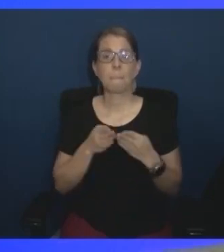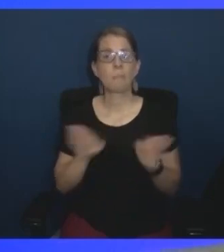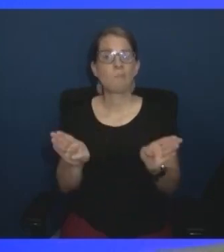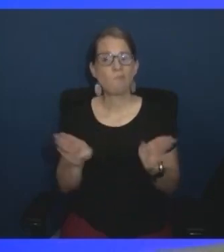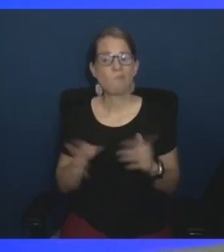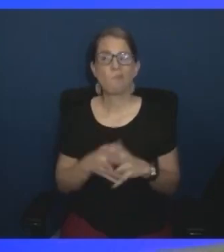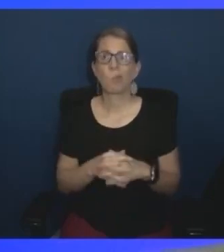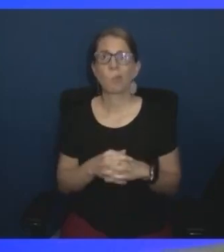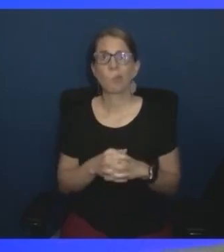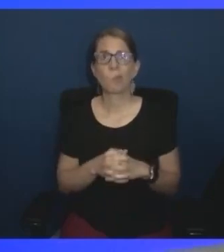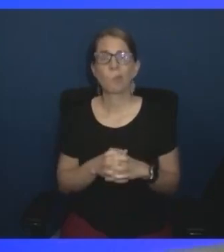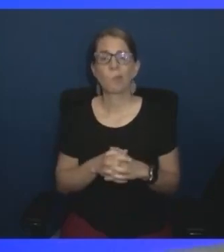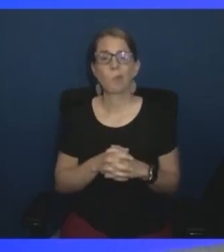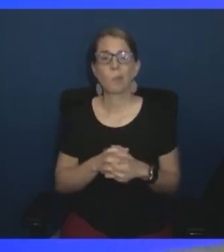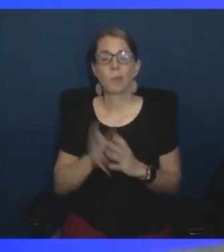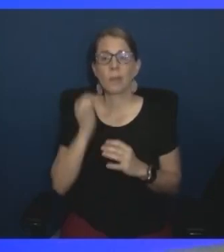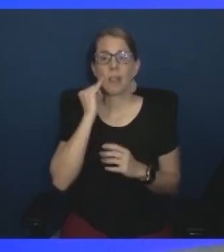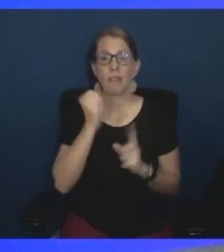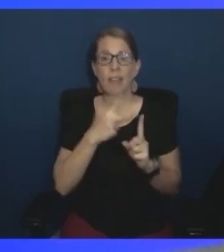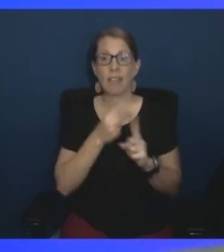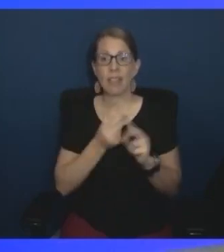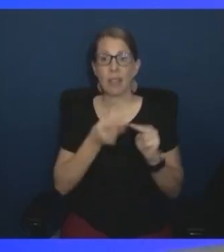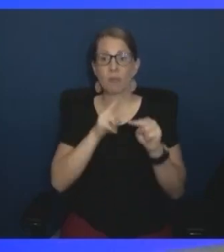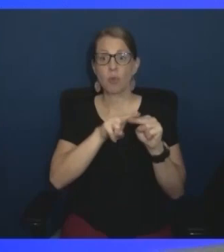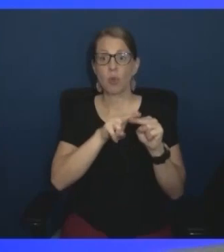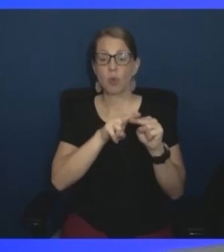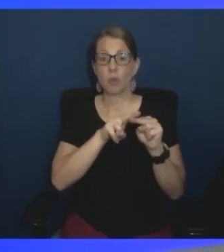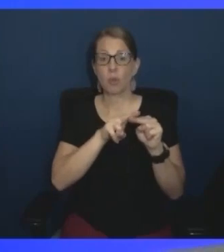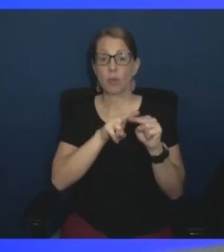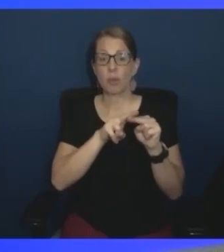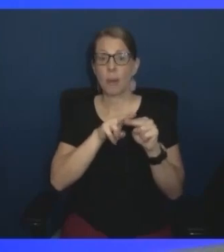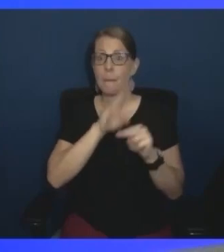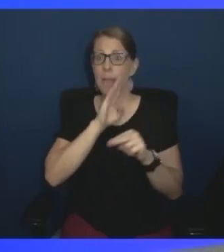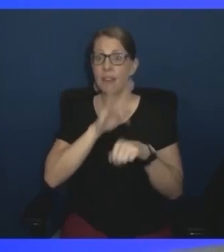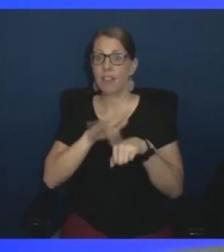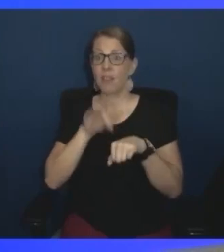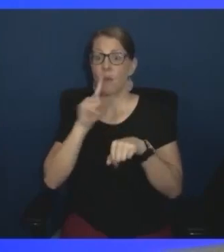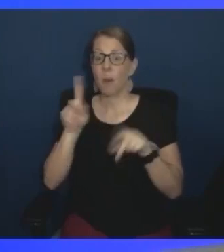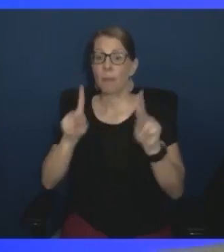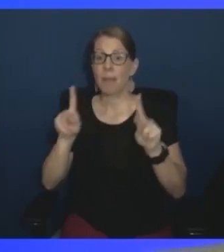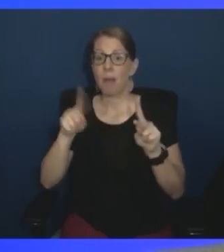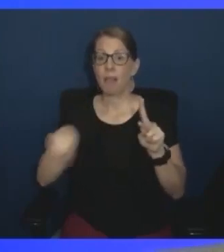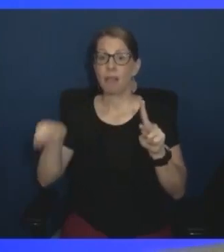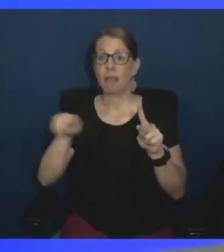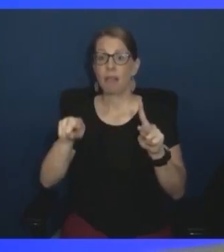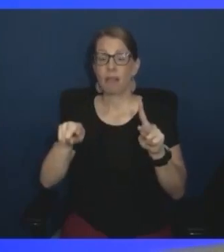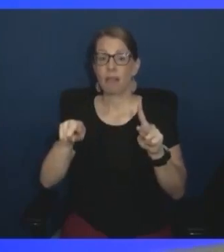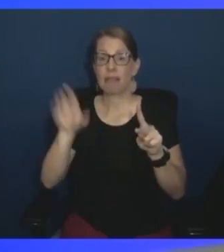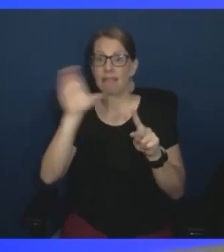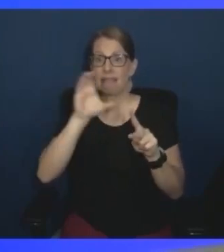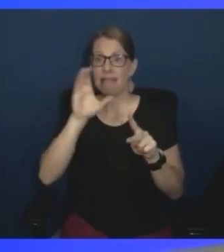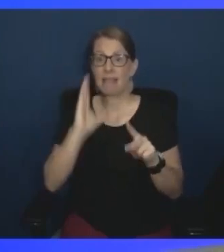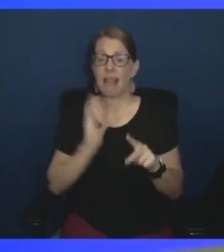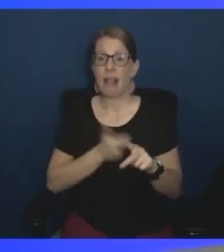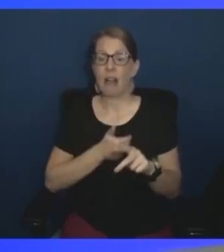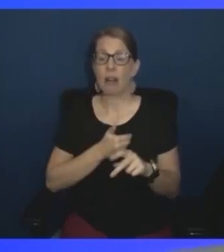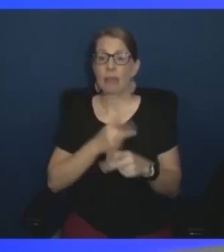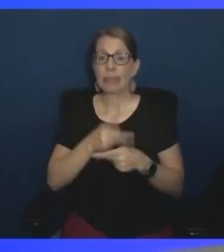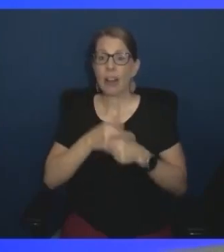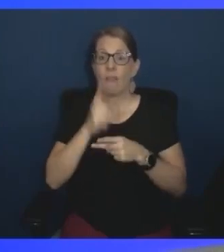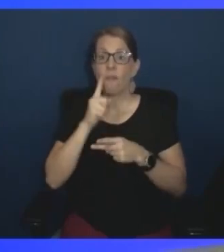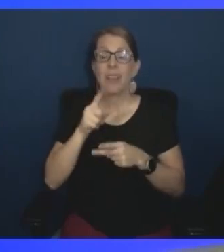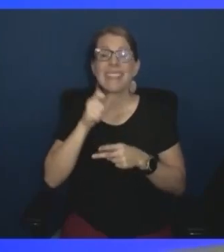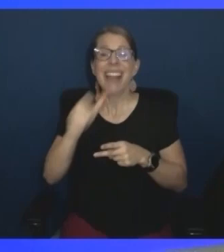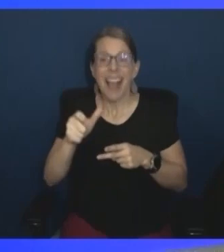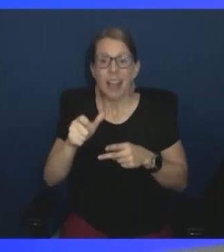if increasing vaccination improves bed availability for folks that are seeking our care for non-COVID related reasons, right? I mean,